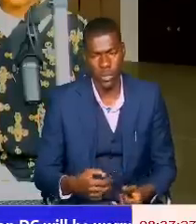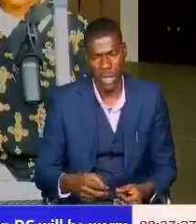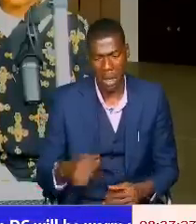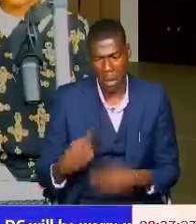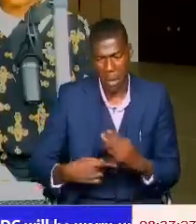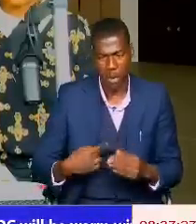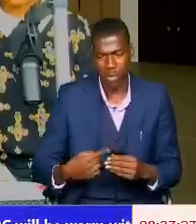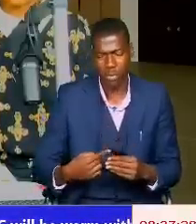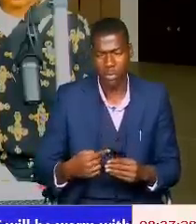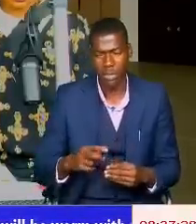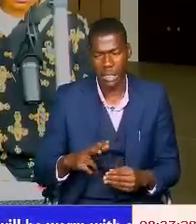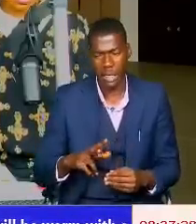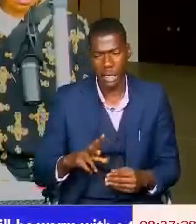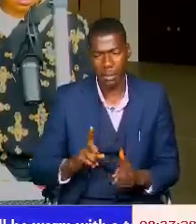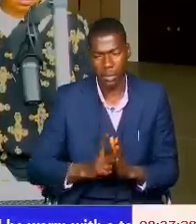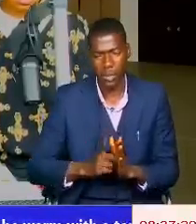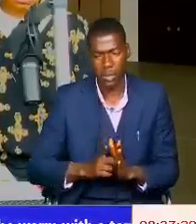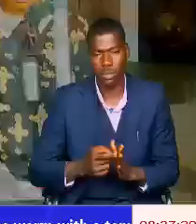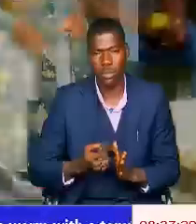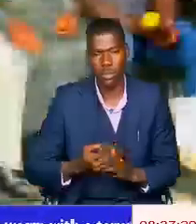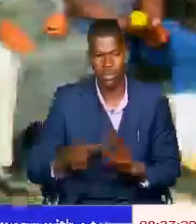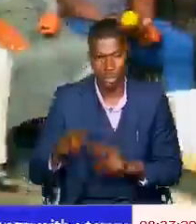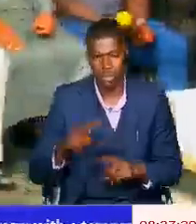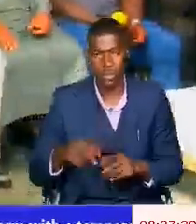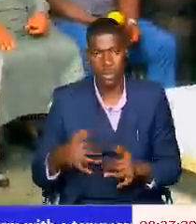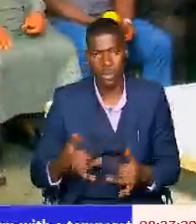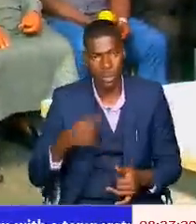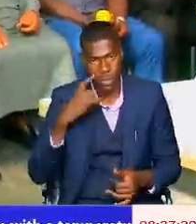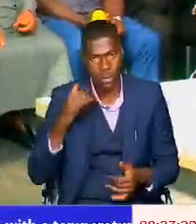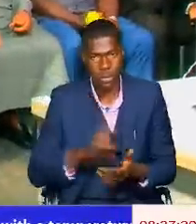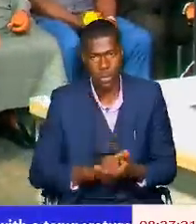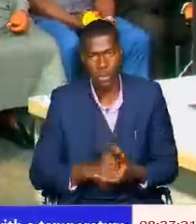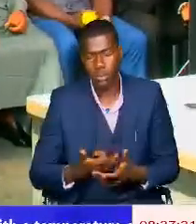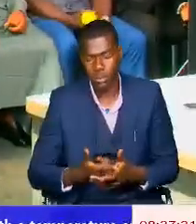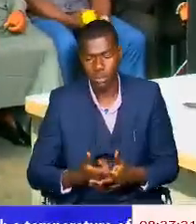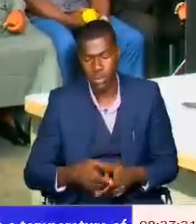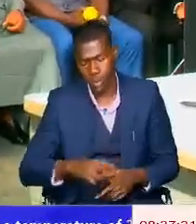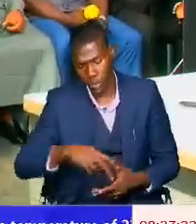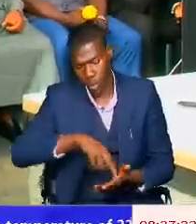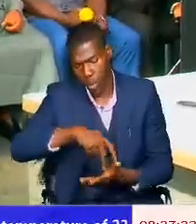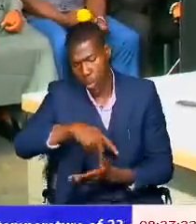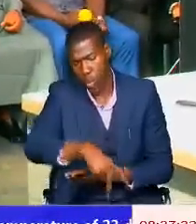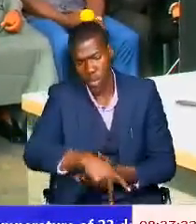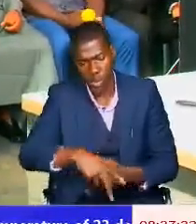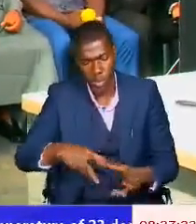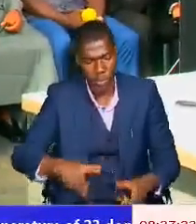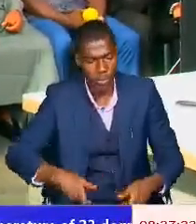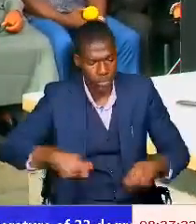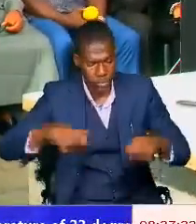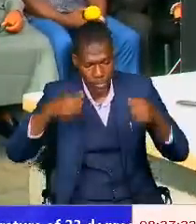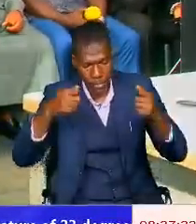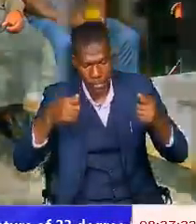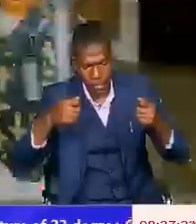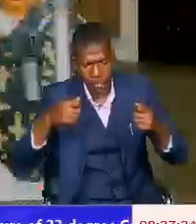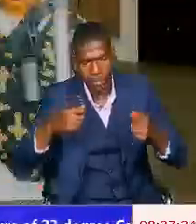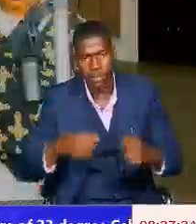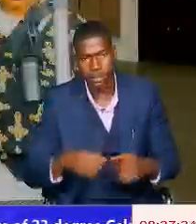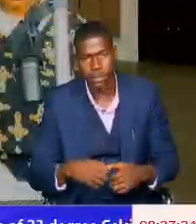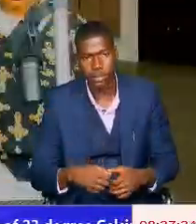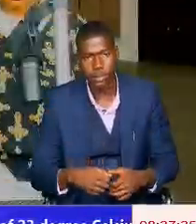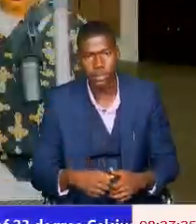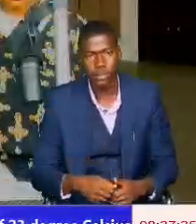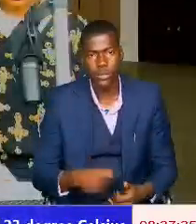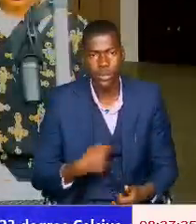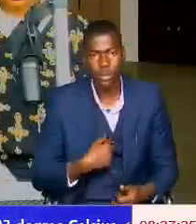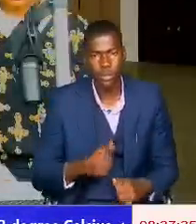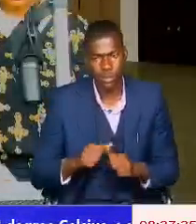3 to 4 minutes, I watch them. Now that time, he raise bonnet to give the impression, say, he motor spoil. I still they